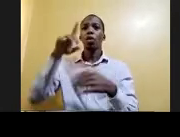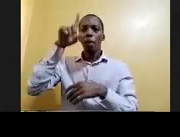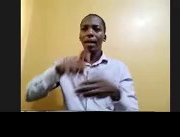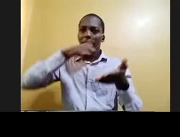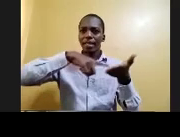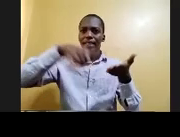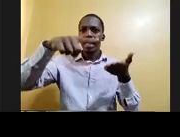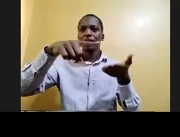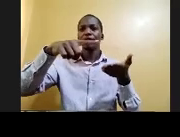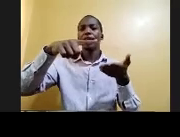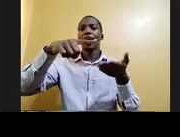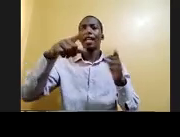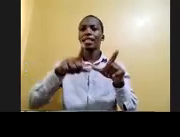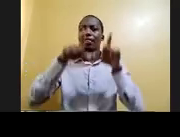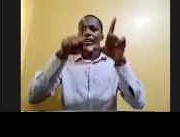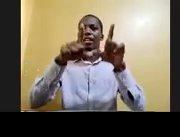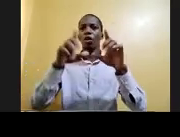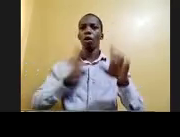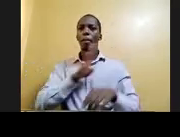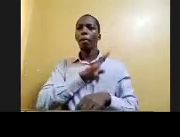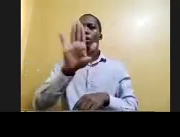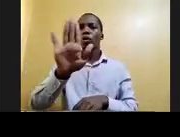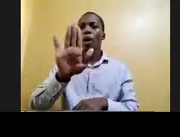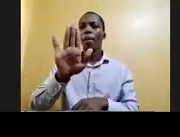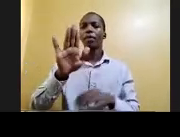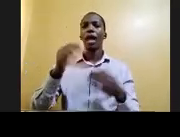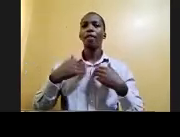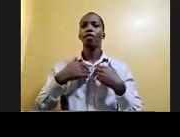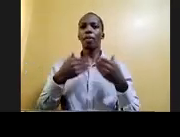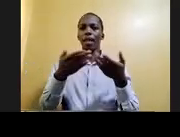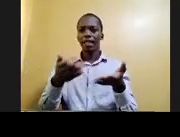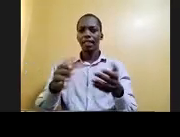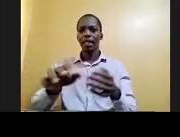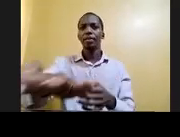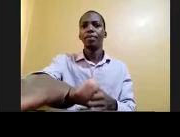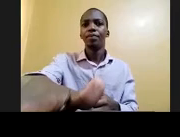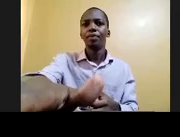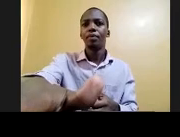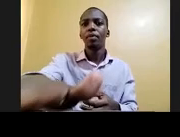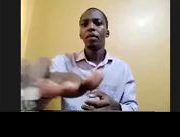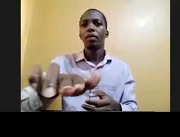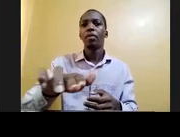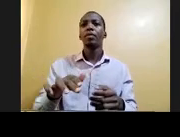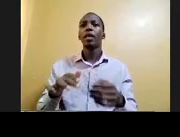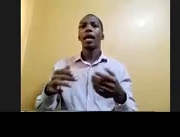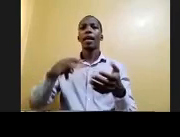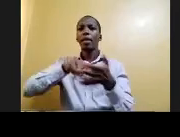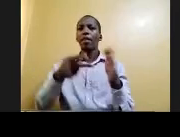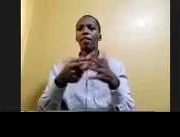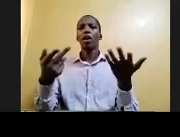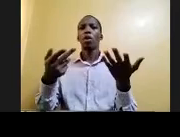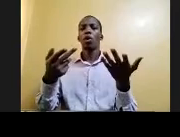your certification body will have a sort of list, for example, of substances and conditions that are particular to